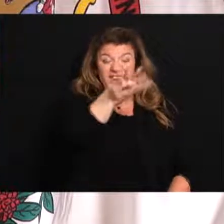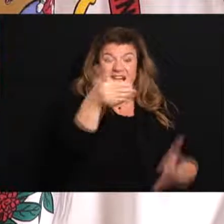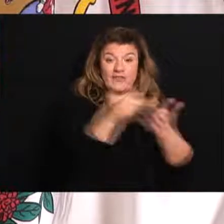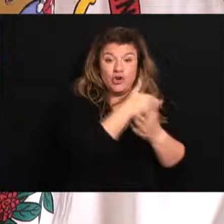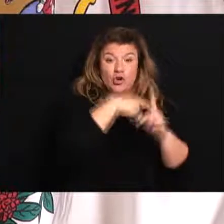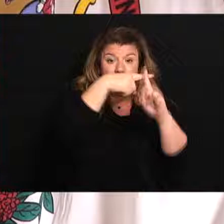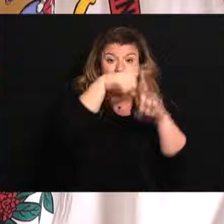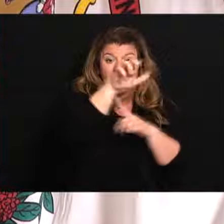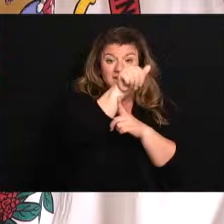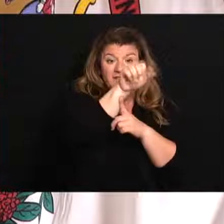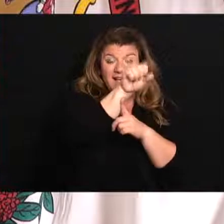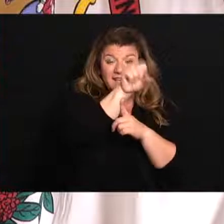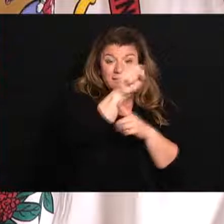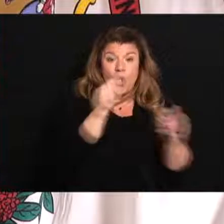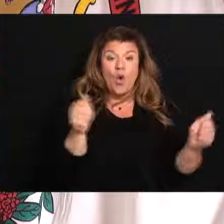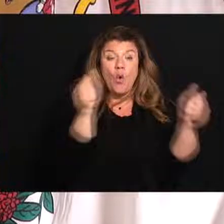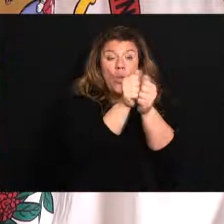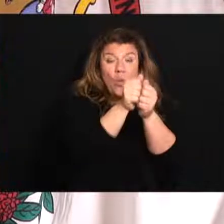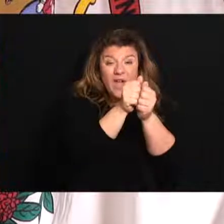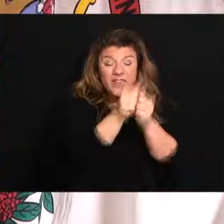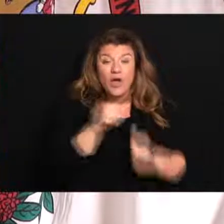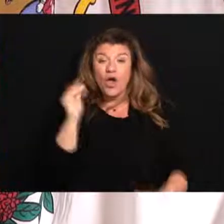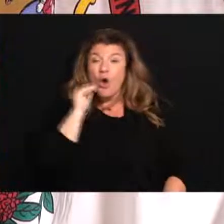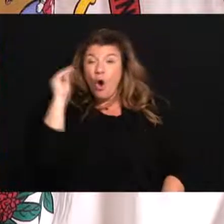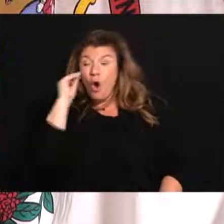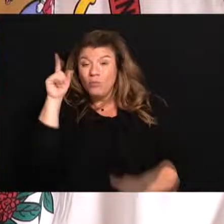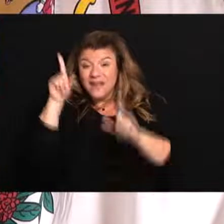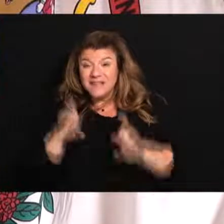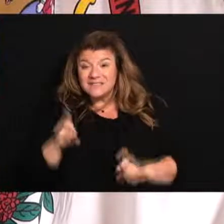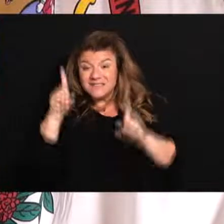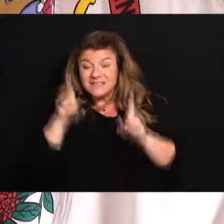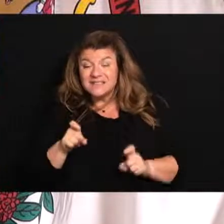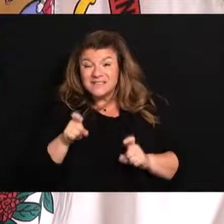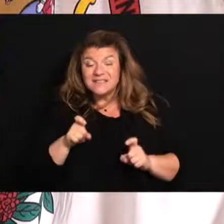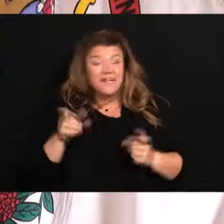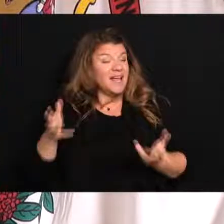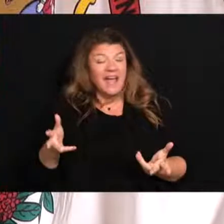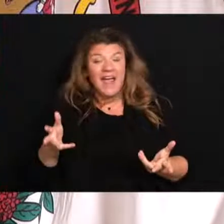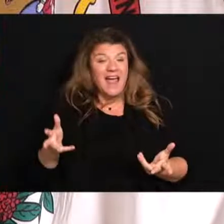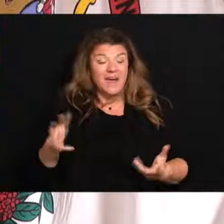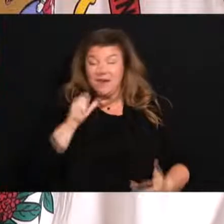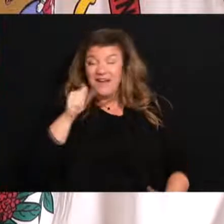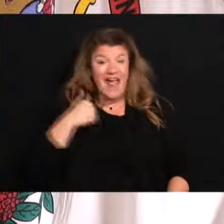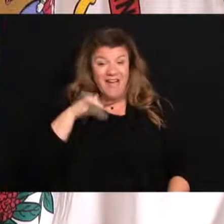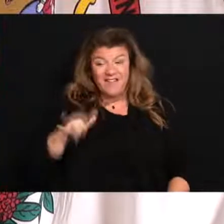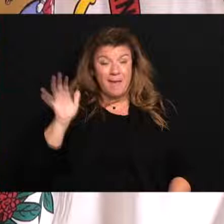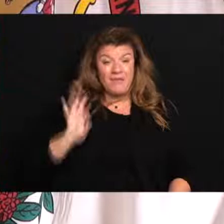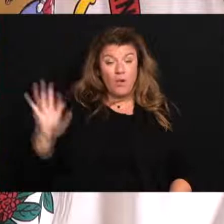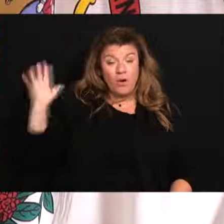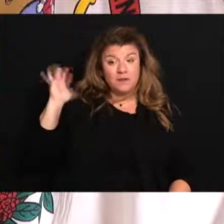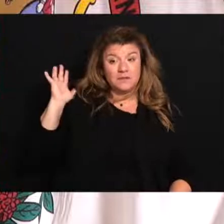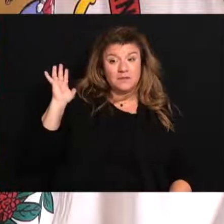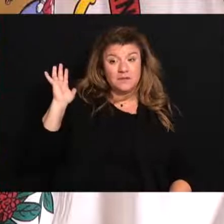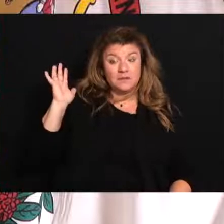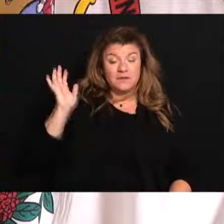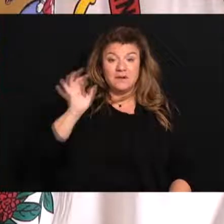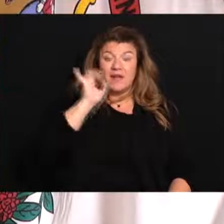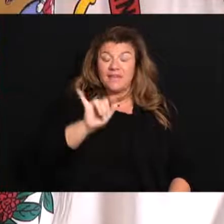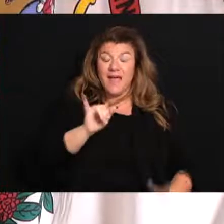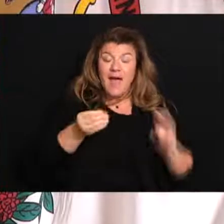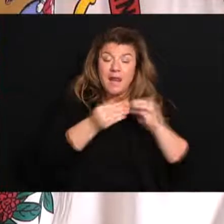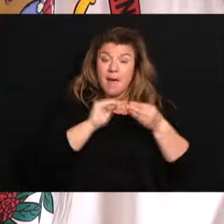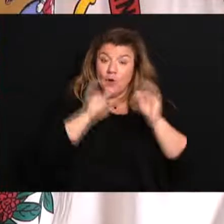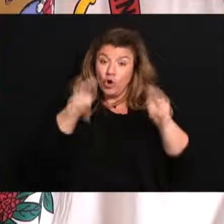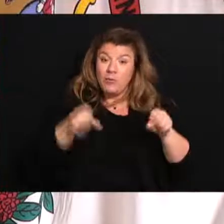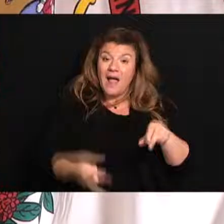positive cases with home test kits that we didn't have before, that number could be significantly